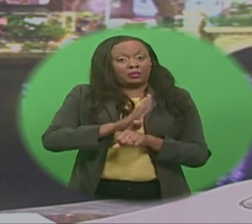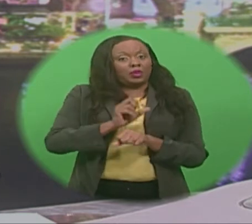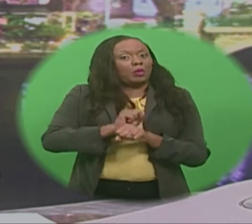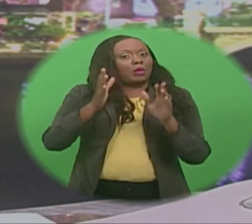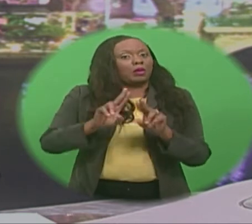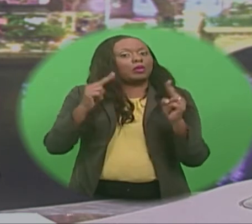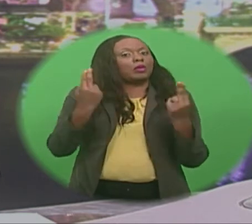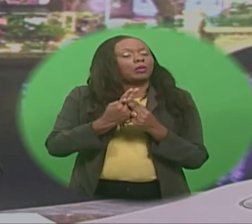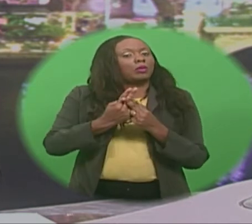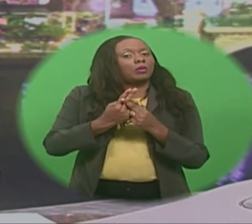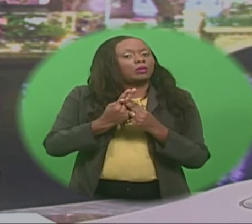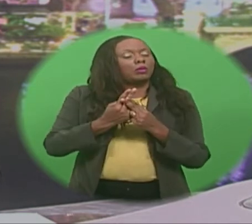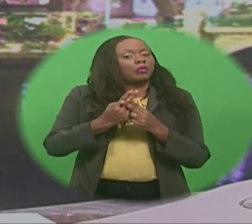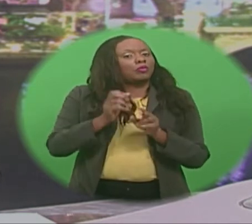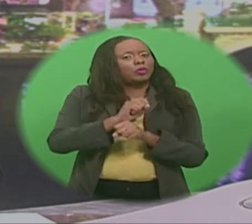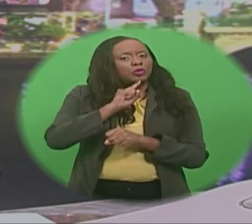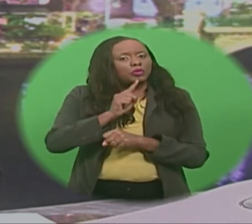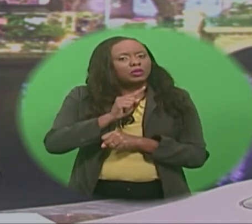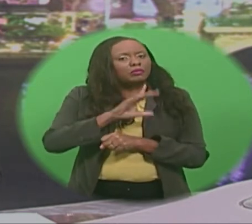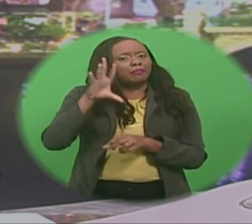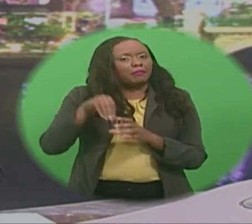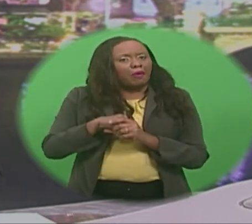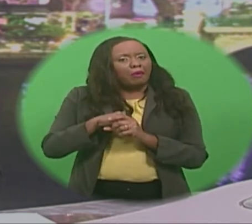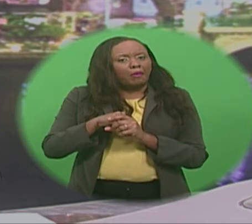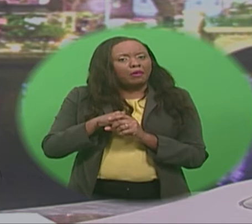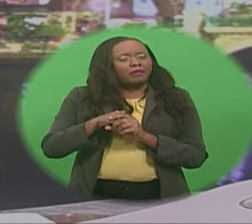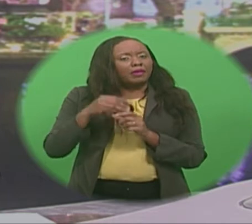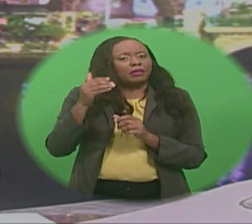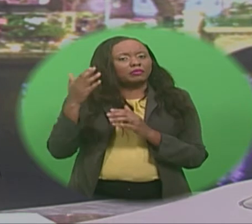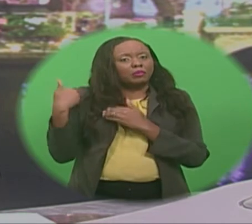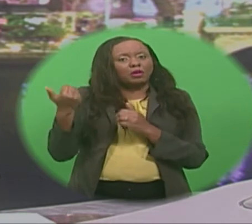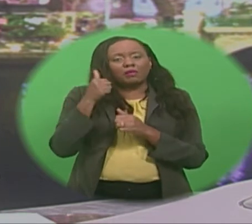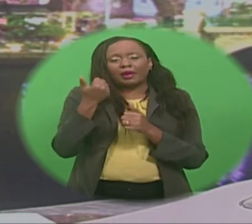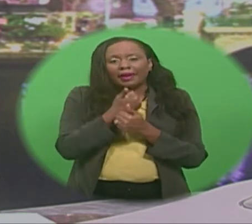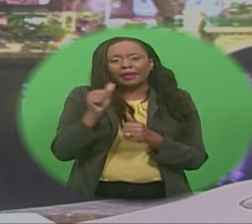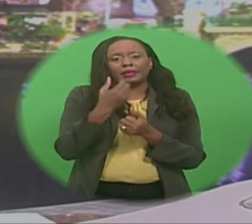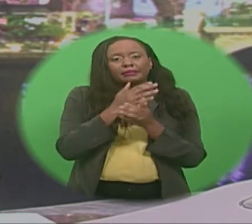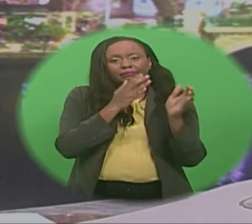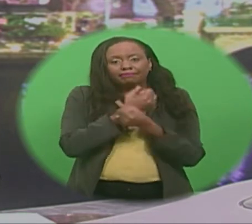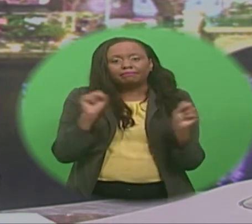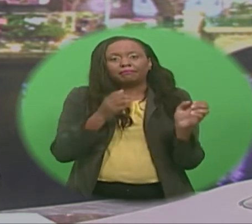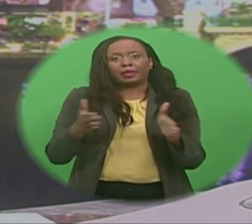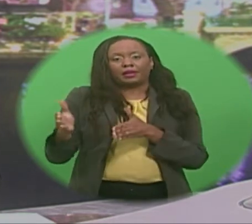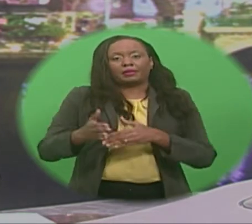says the BWU will ensure it plays an active role in any recovery effort.